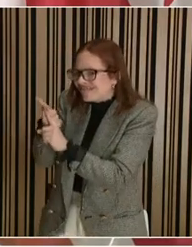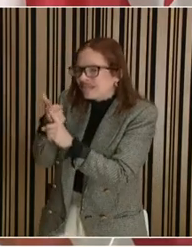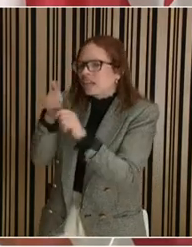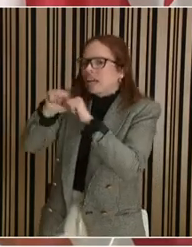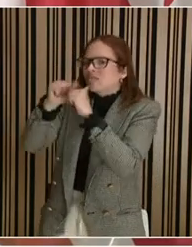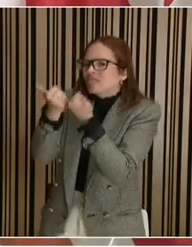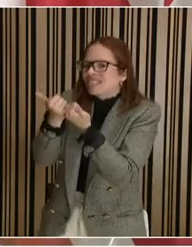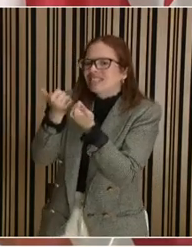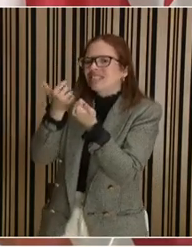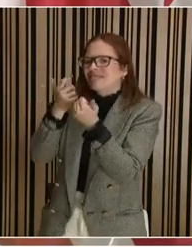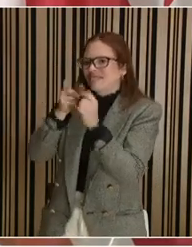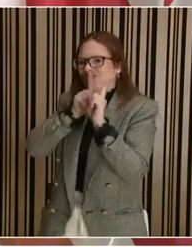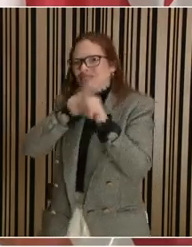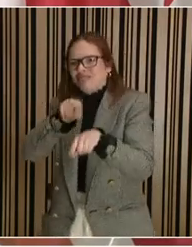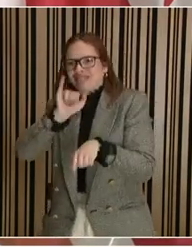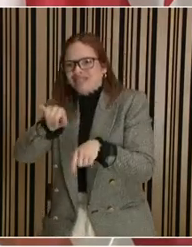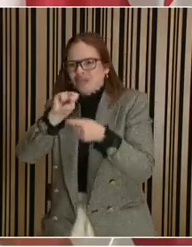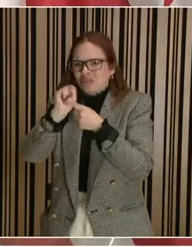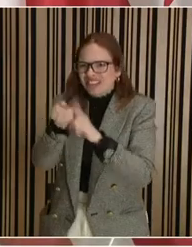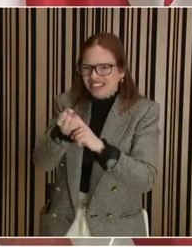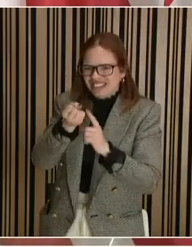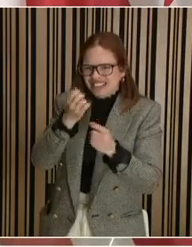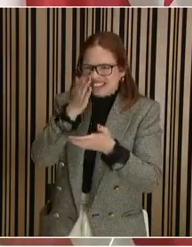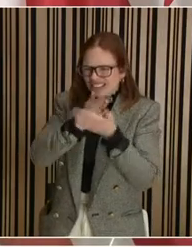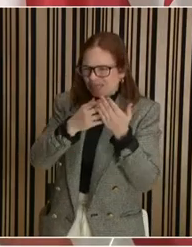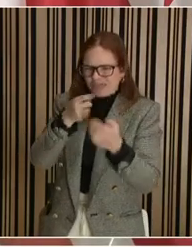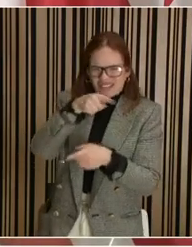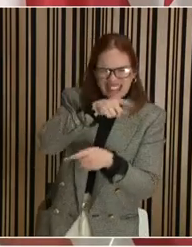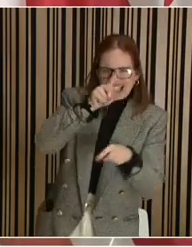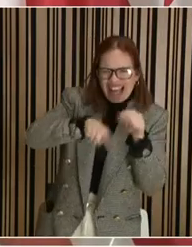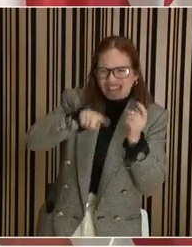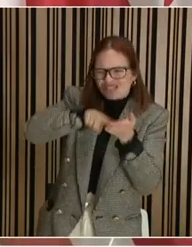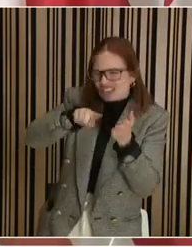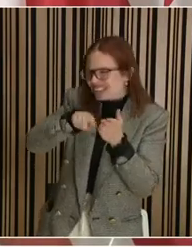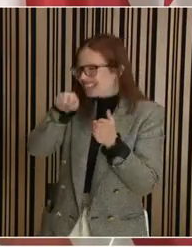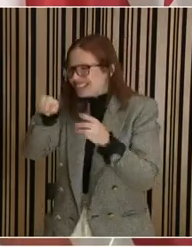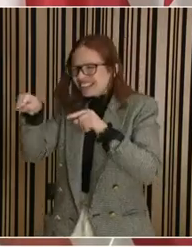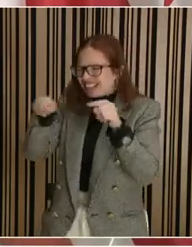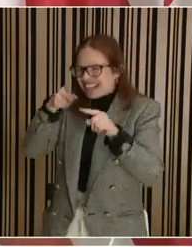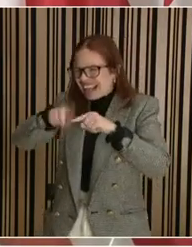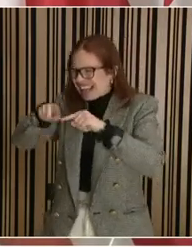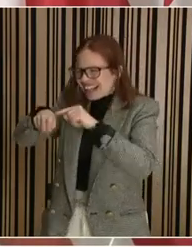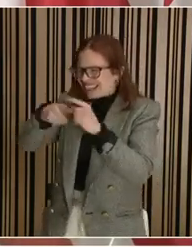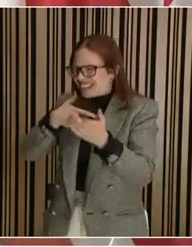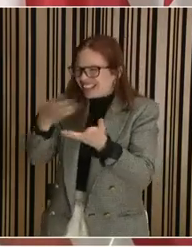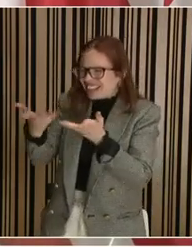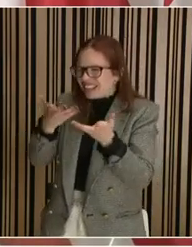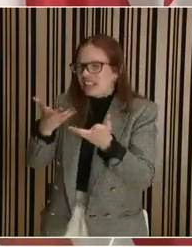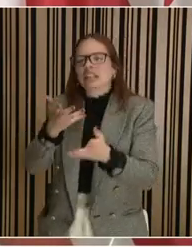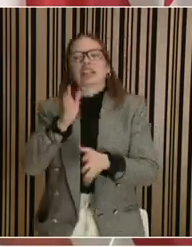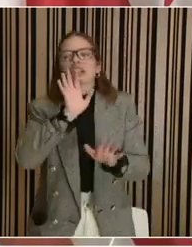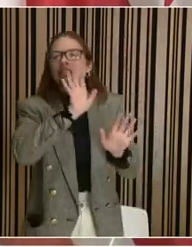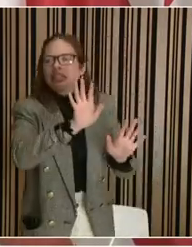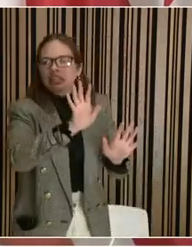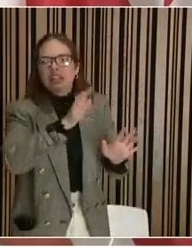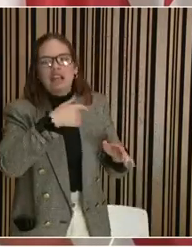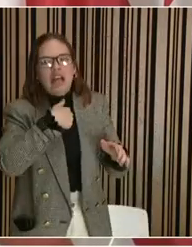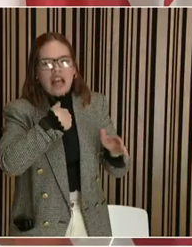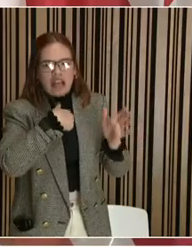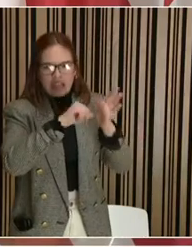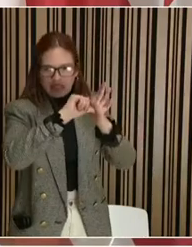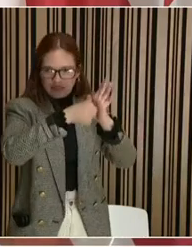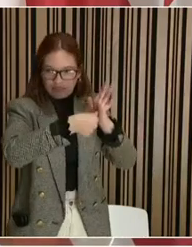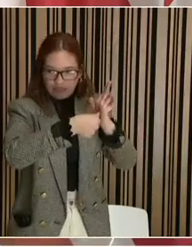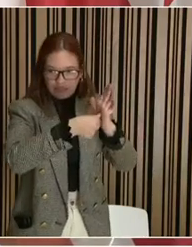certain person can't be investigating that person. I understand that, but I want to assure you and everyone that my